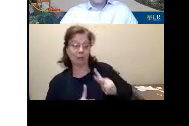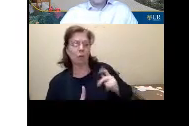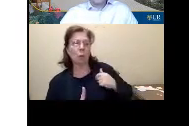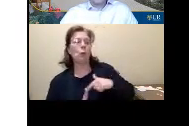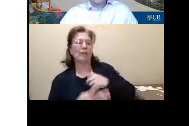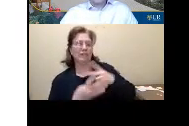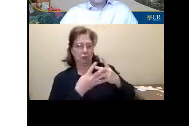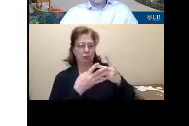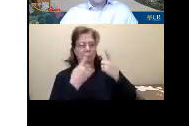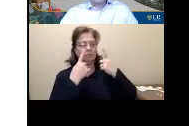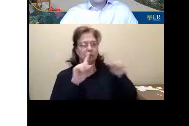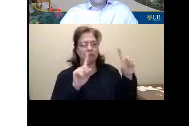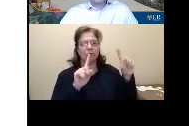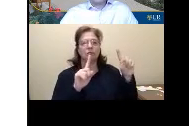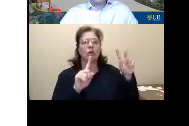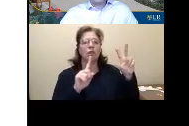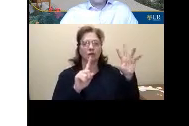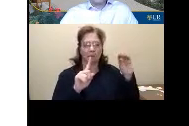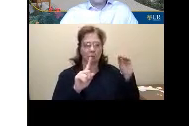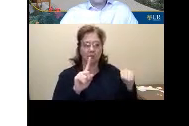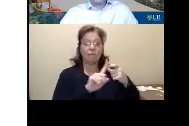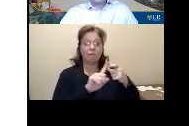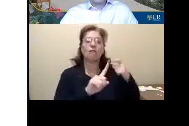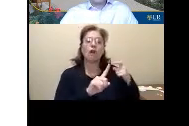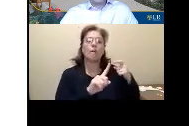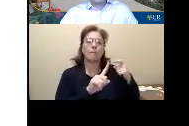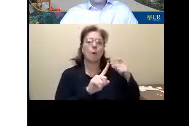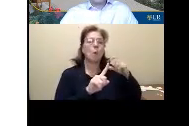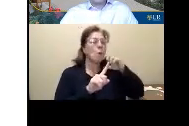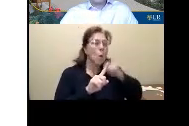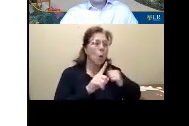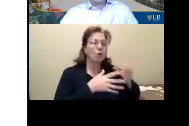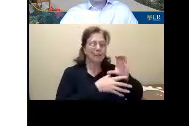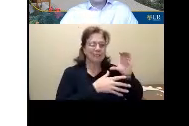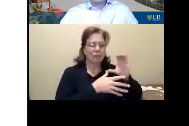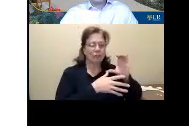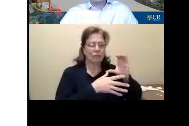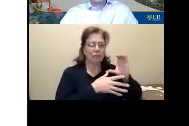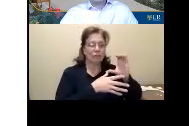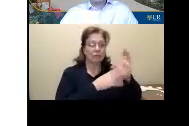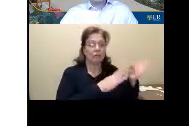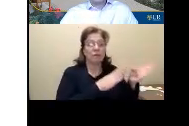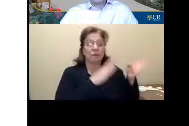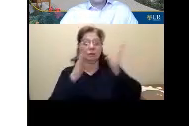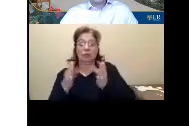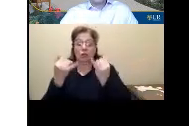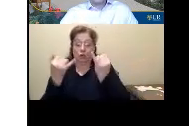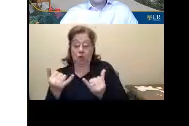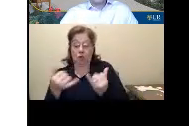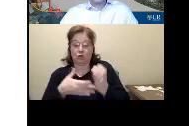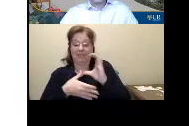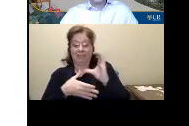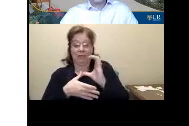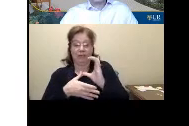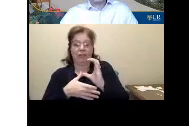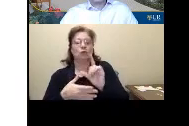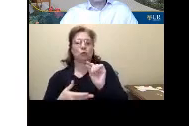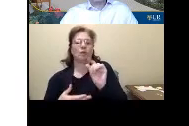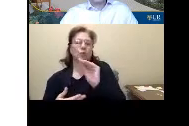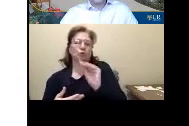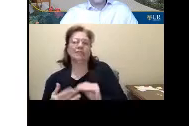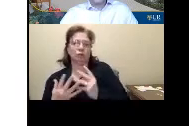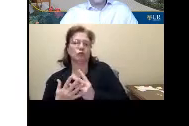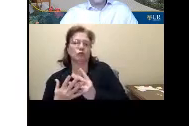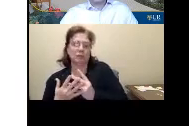old criteria. And we're down to about 20% of the eligible patients with the new 2021 criteria. So we're